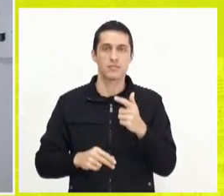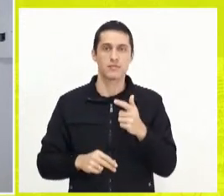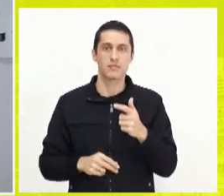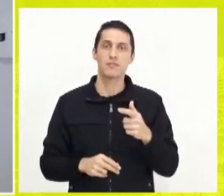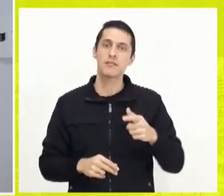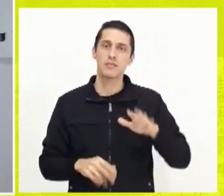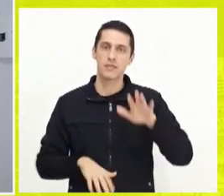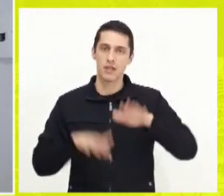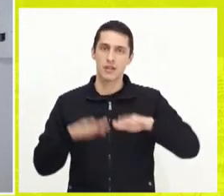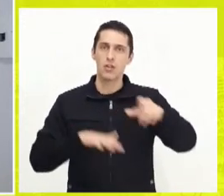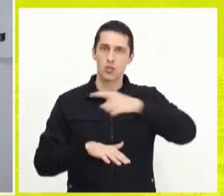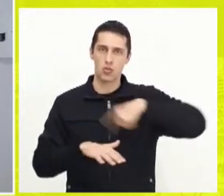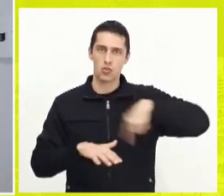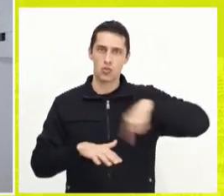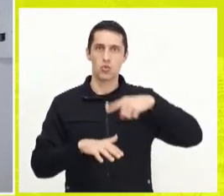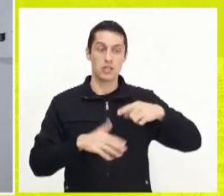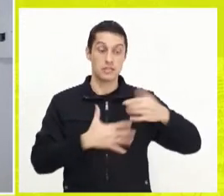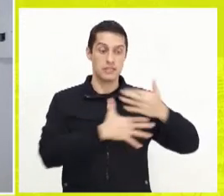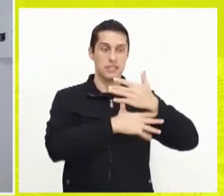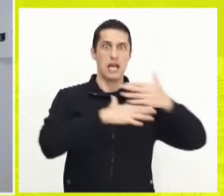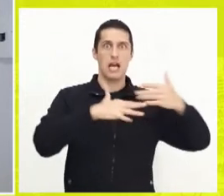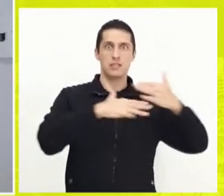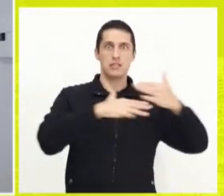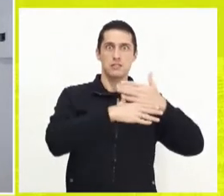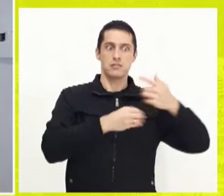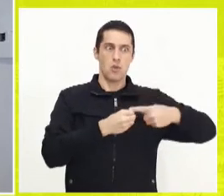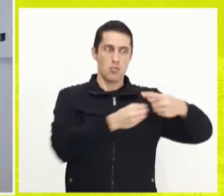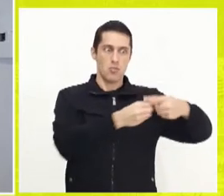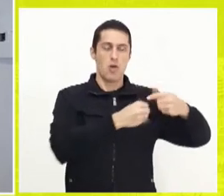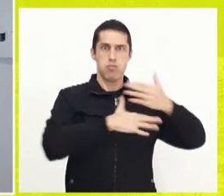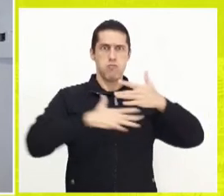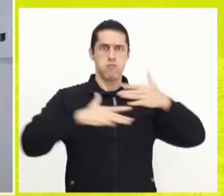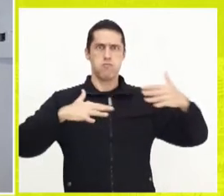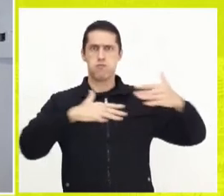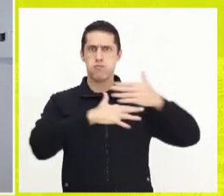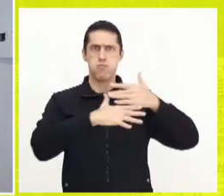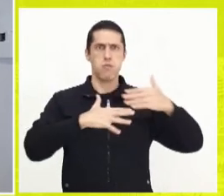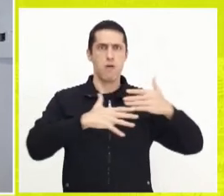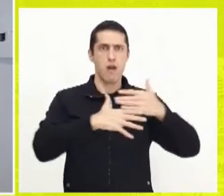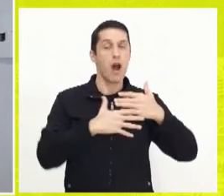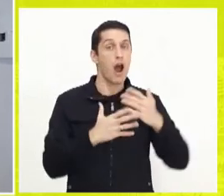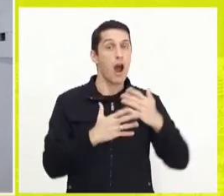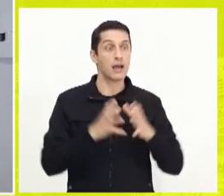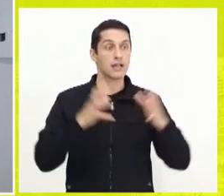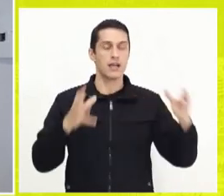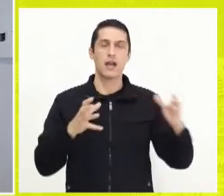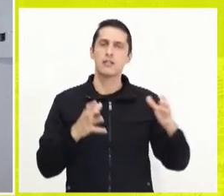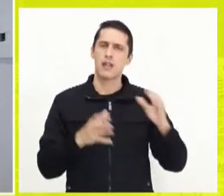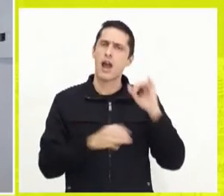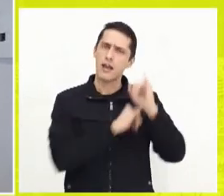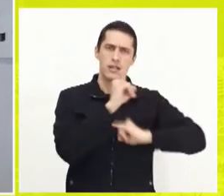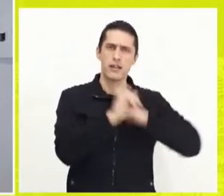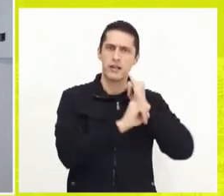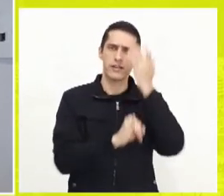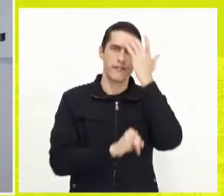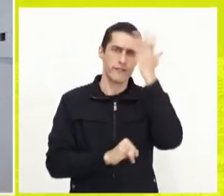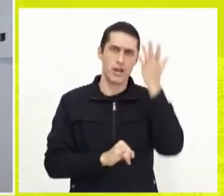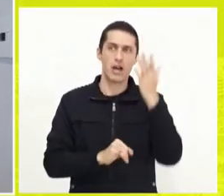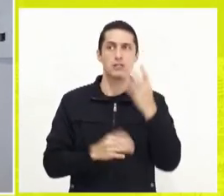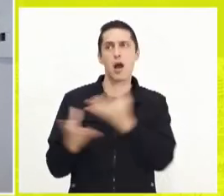way as we large urban centers have it's important to understand that